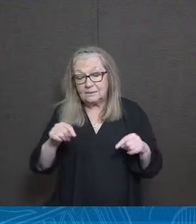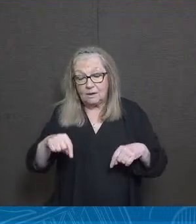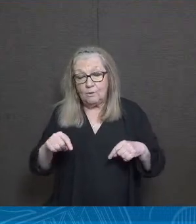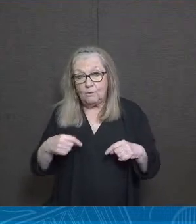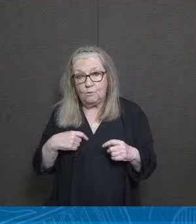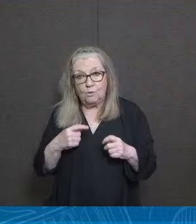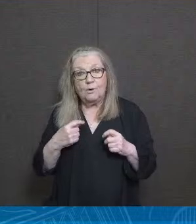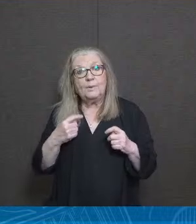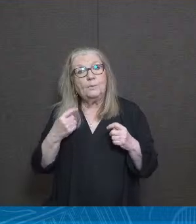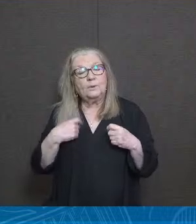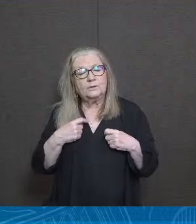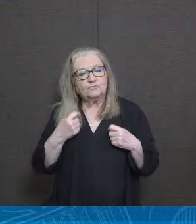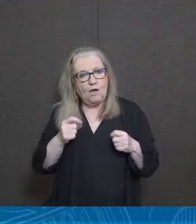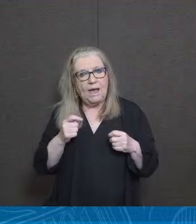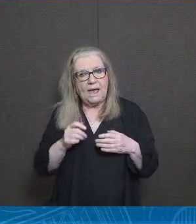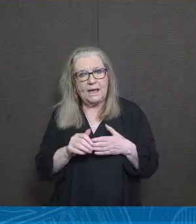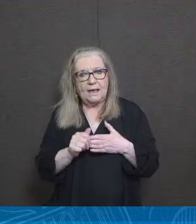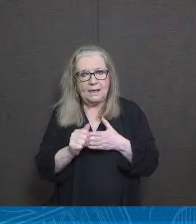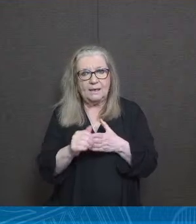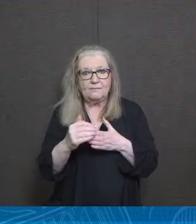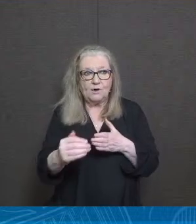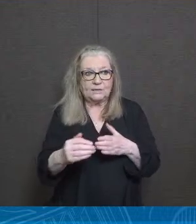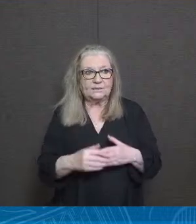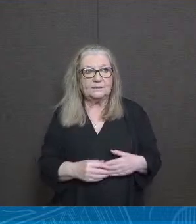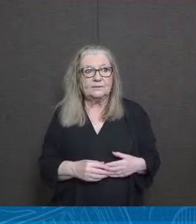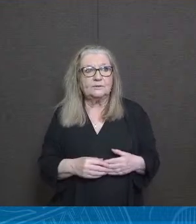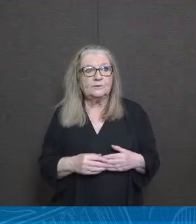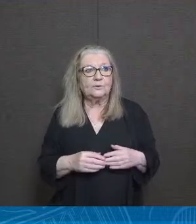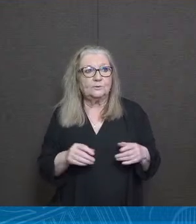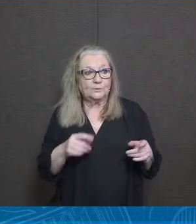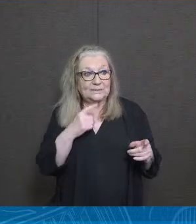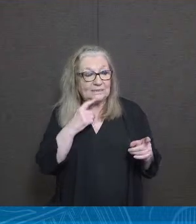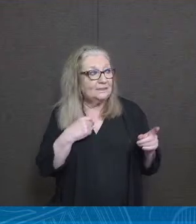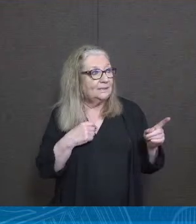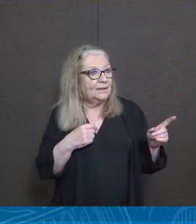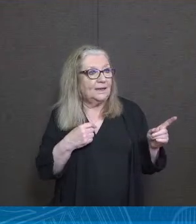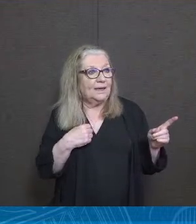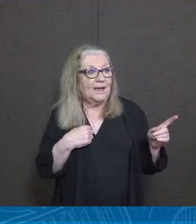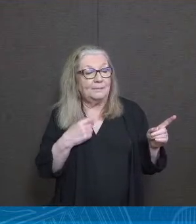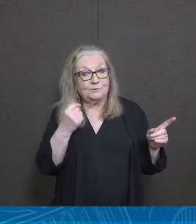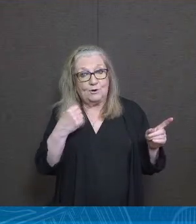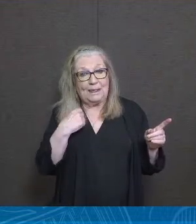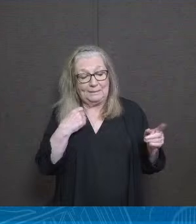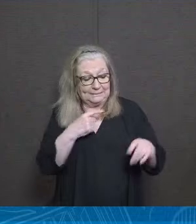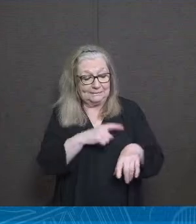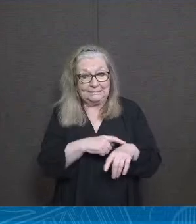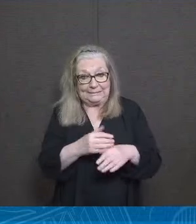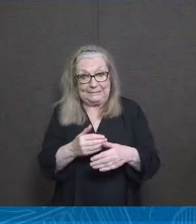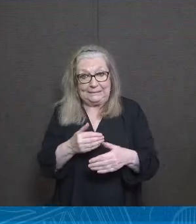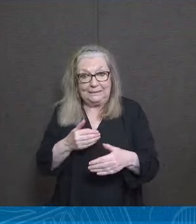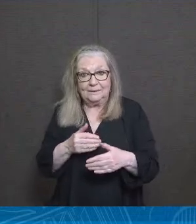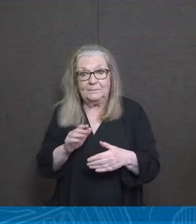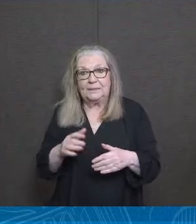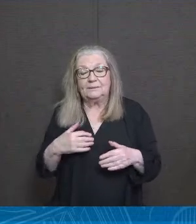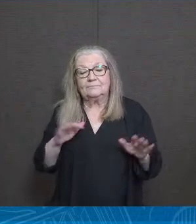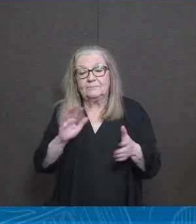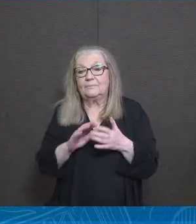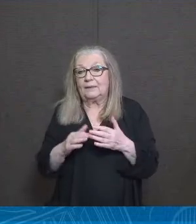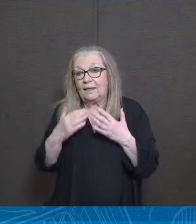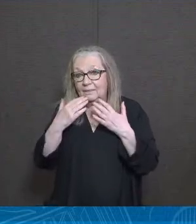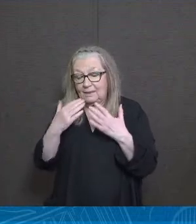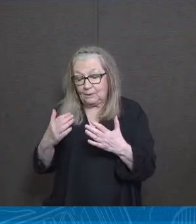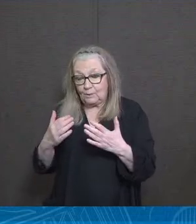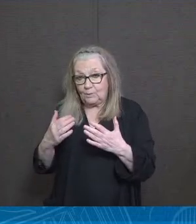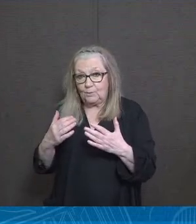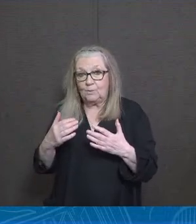to be at the forefront. Okay, so here are the two biases, and I'm sorry I'm running a bit late. So just to leave you here, thank you very much. These were